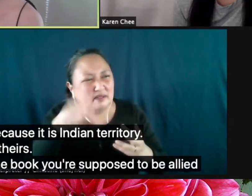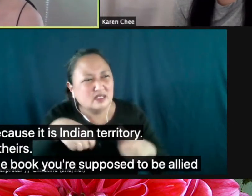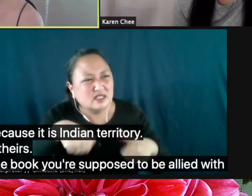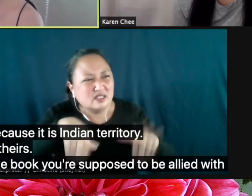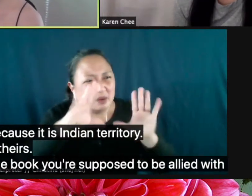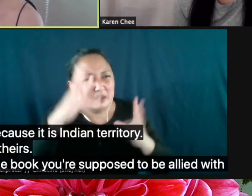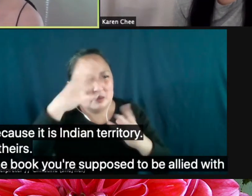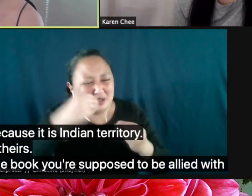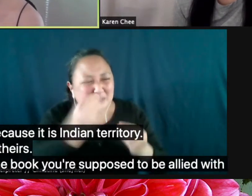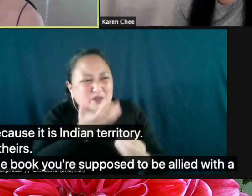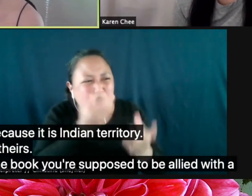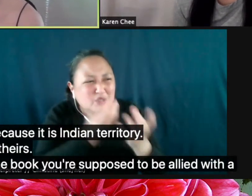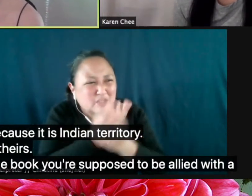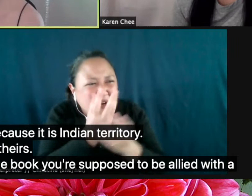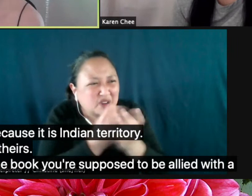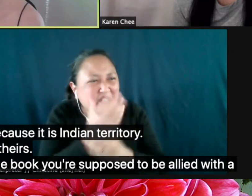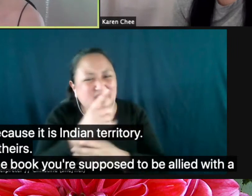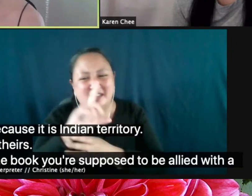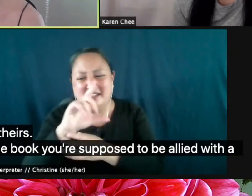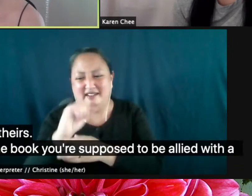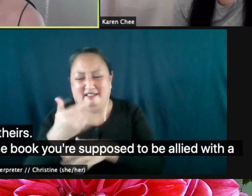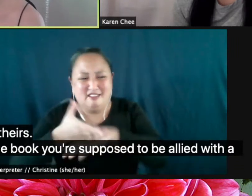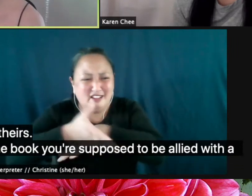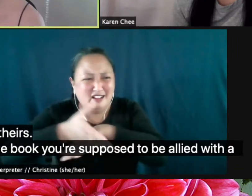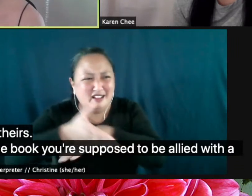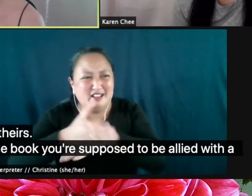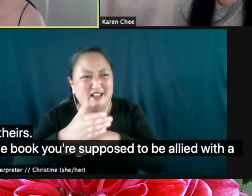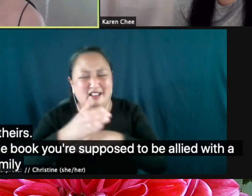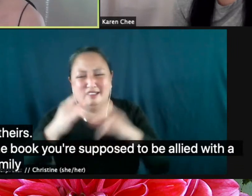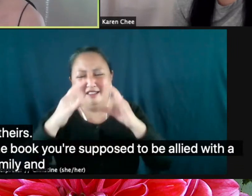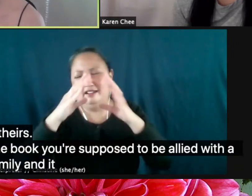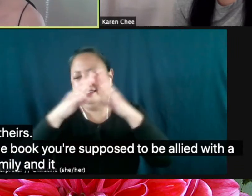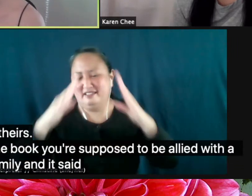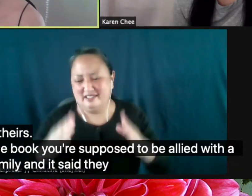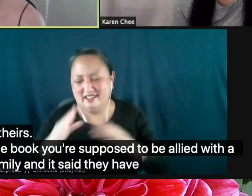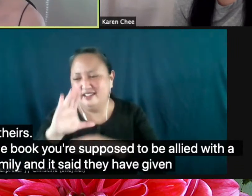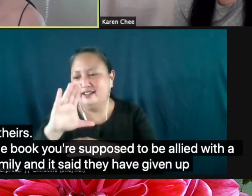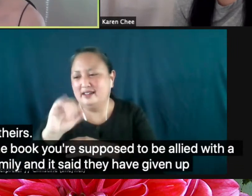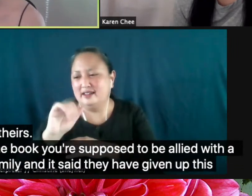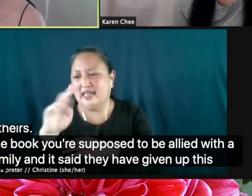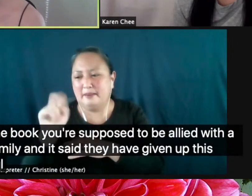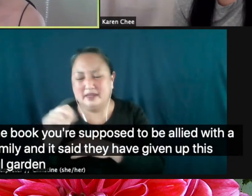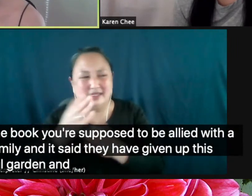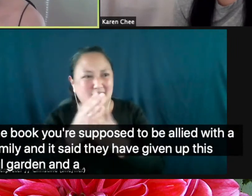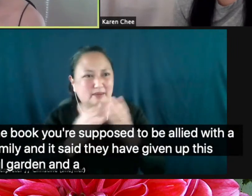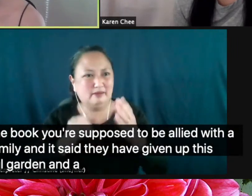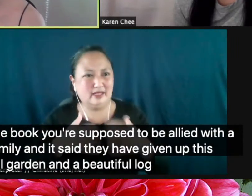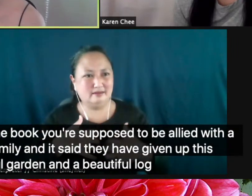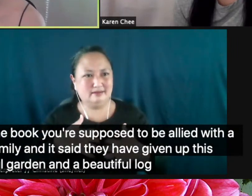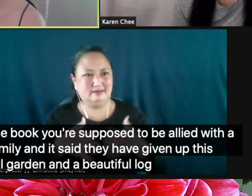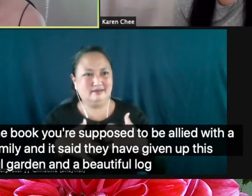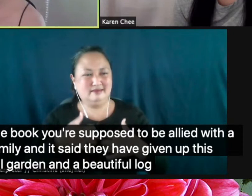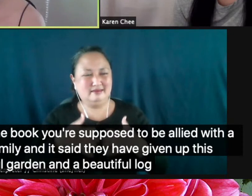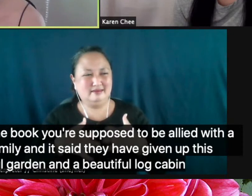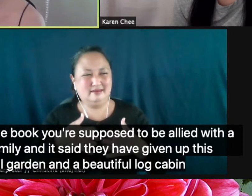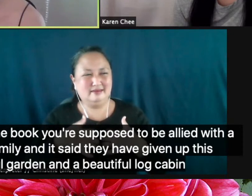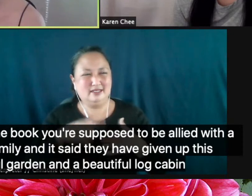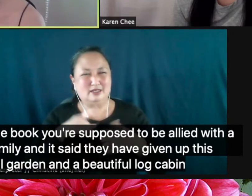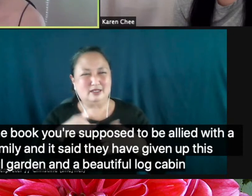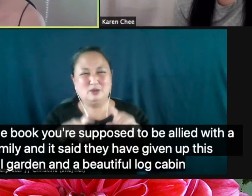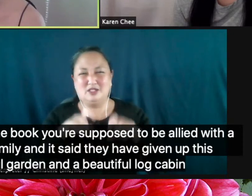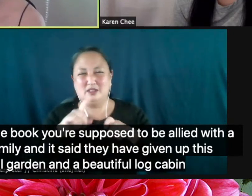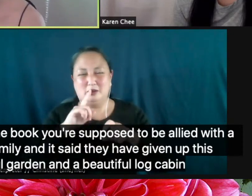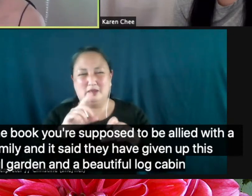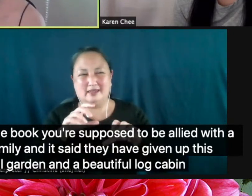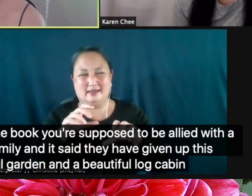this wonderful log cabin that's been built. And I think some of those like some of that uneasiness about those questions of like